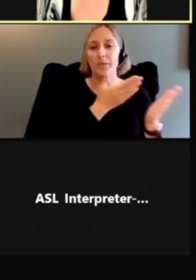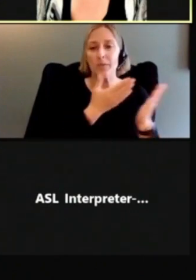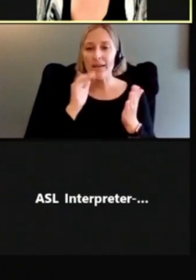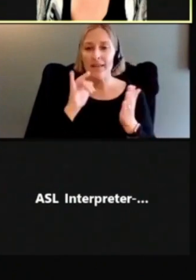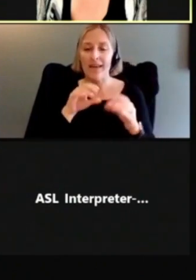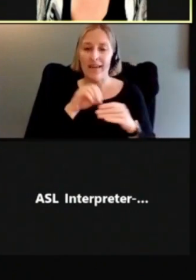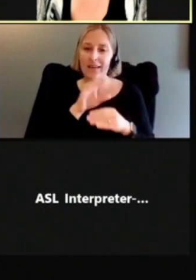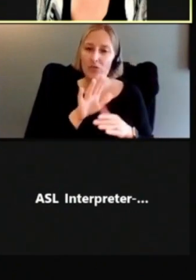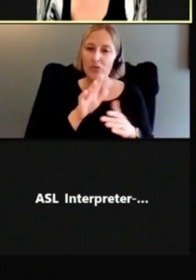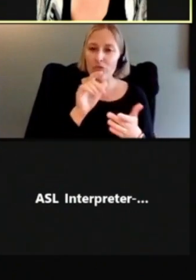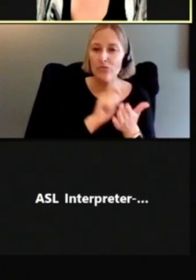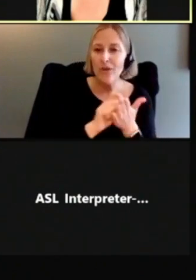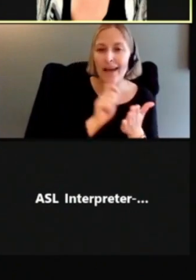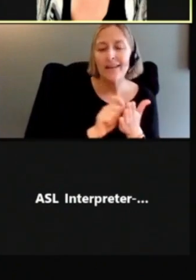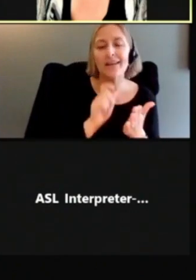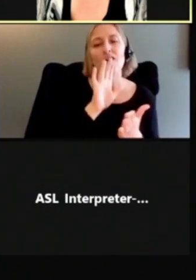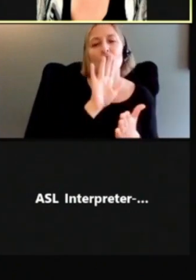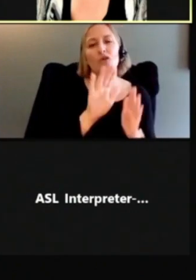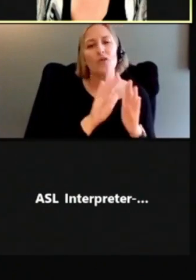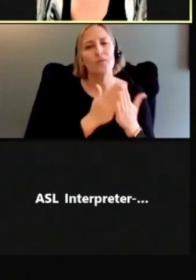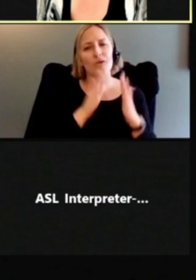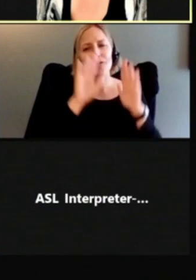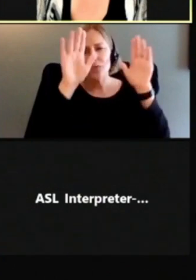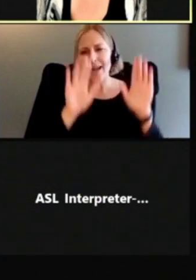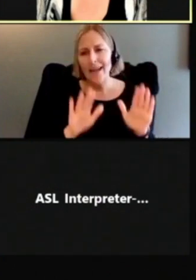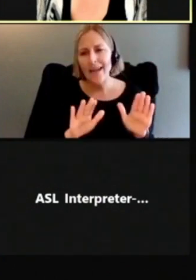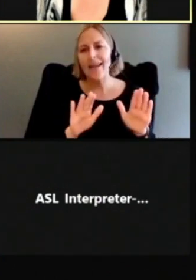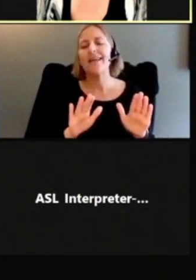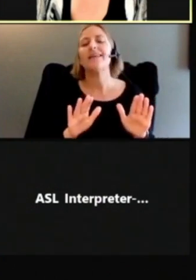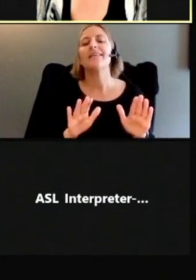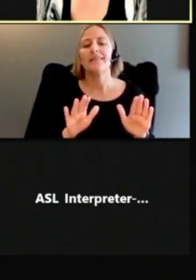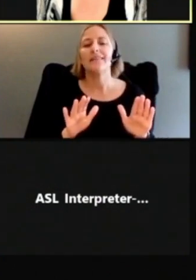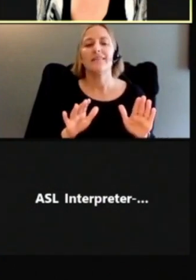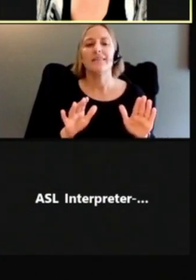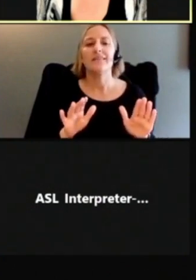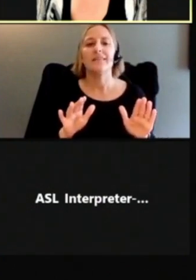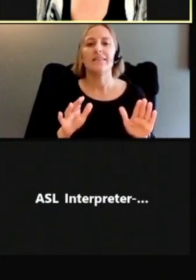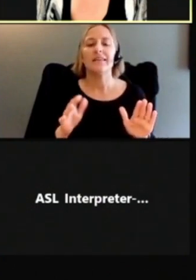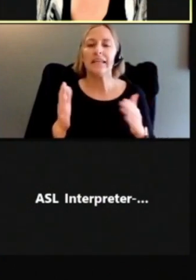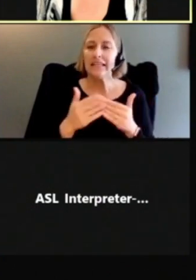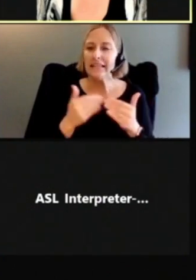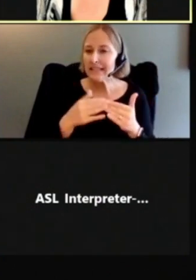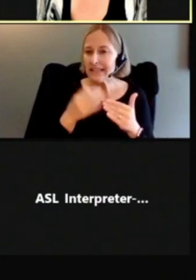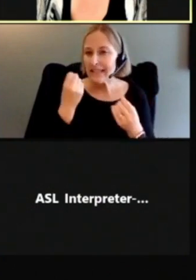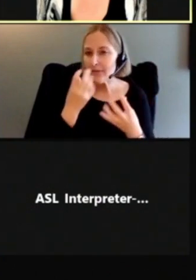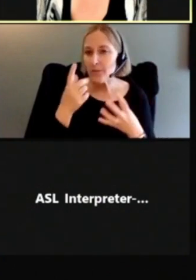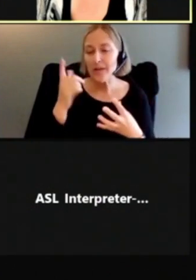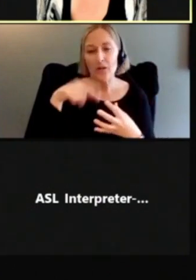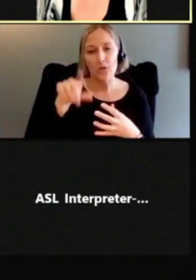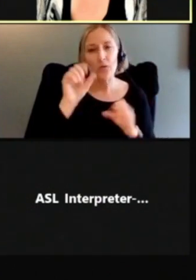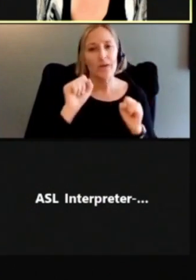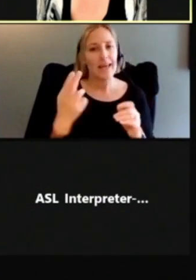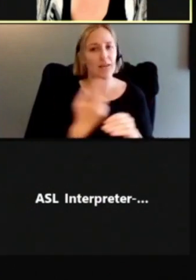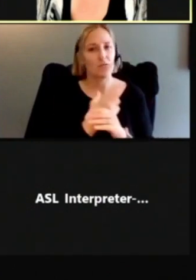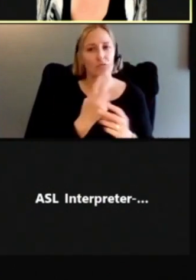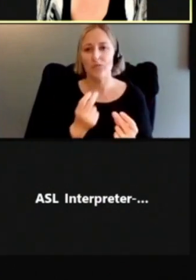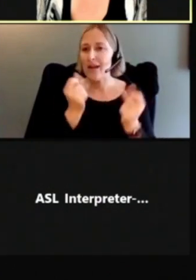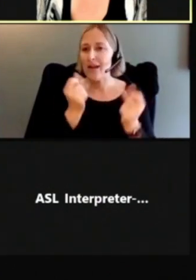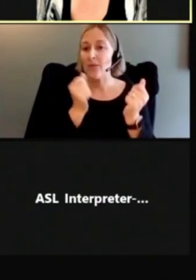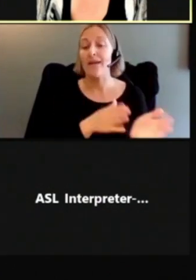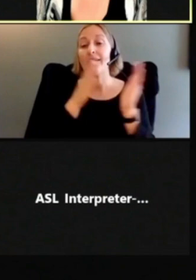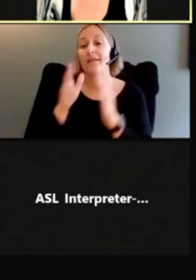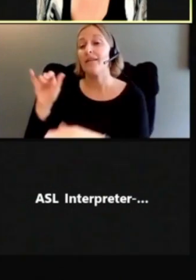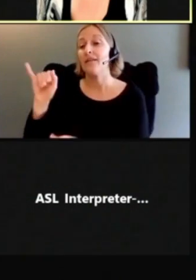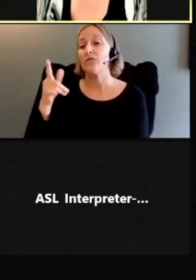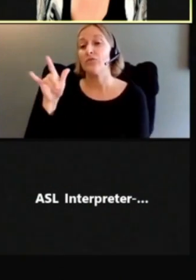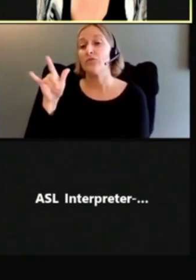it's really a great book that gives you information that you can apply right away. And then Julie Dirksen, her